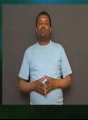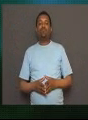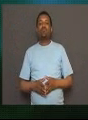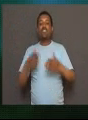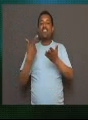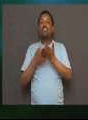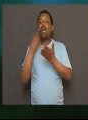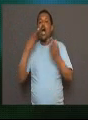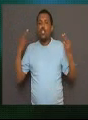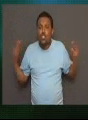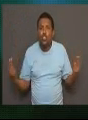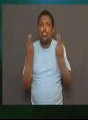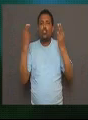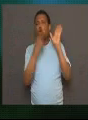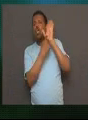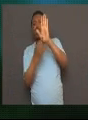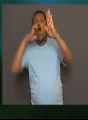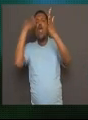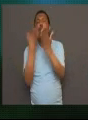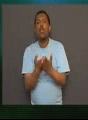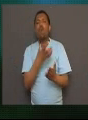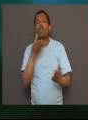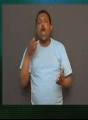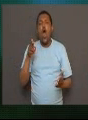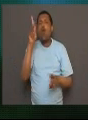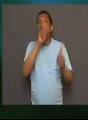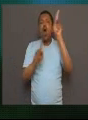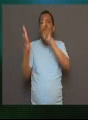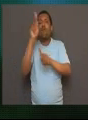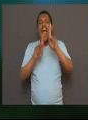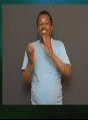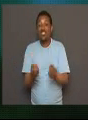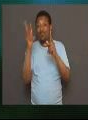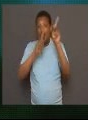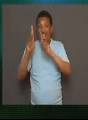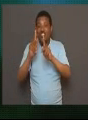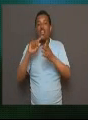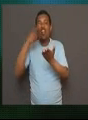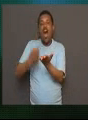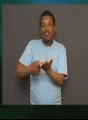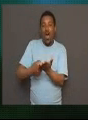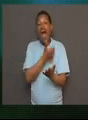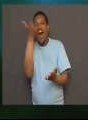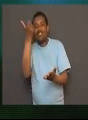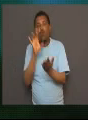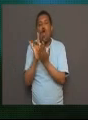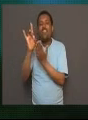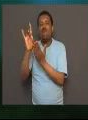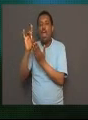These are used to show economic or population data and other